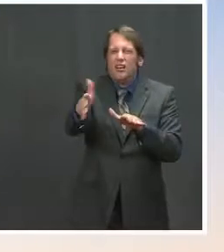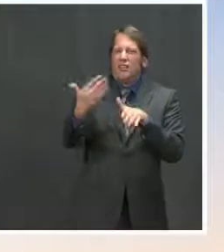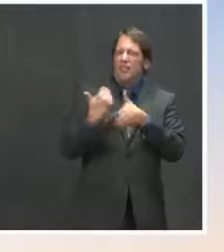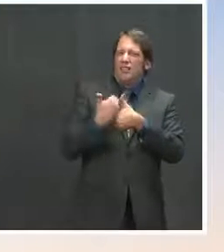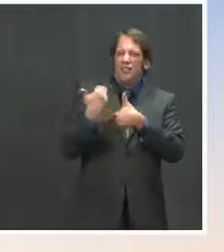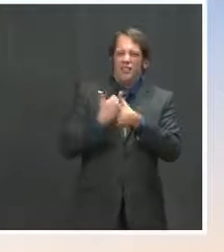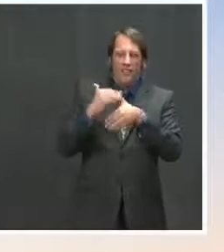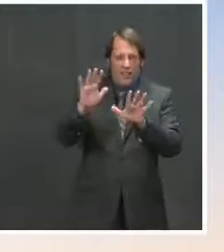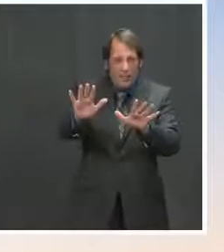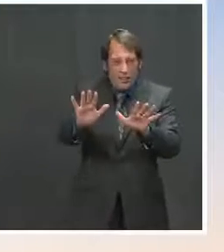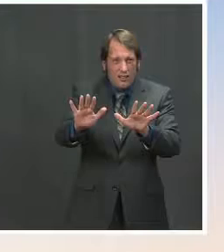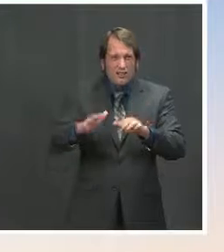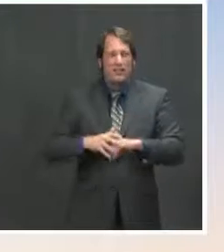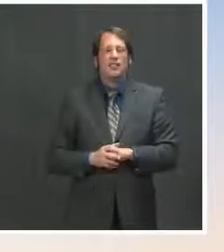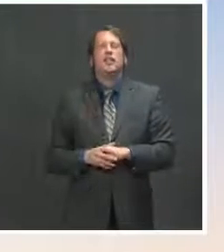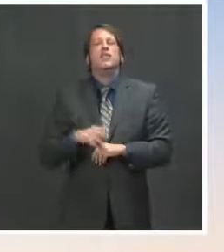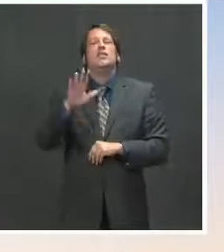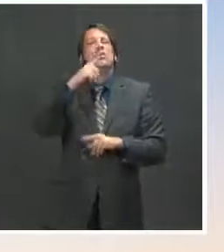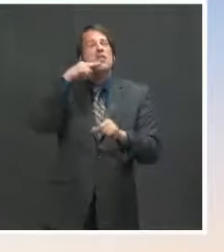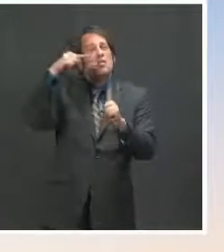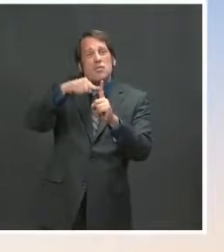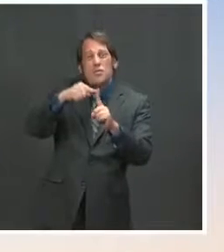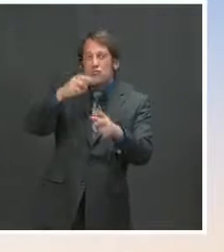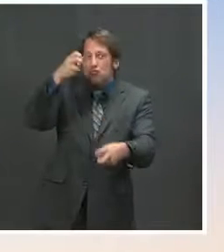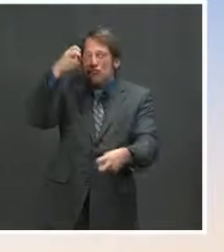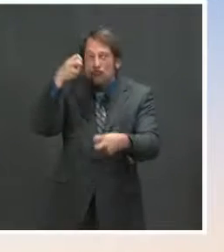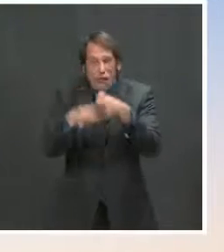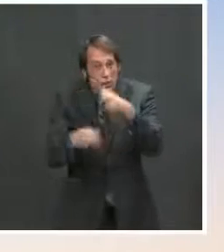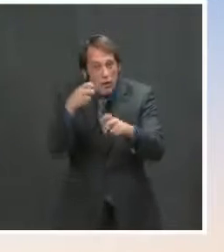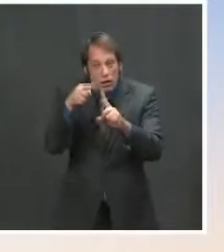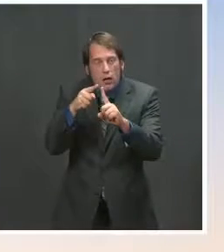the biggest challenge, because people weren't understanding what we were conveying to